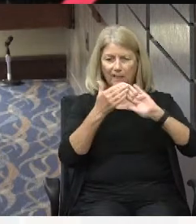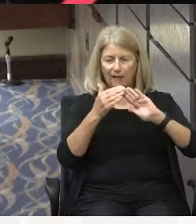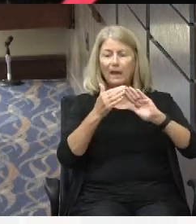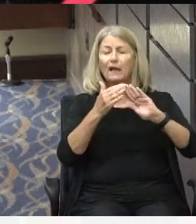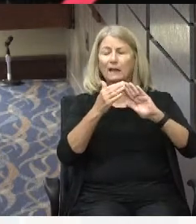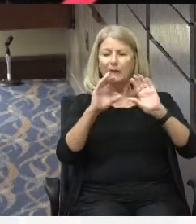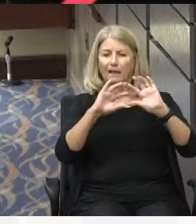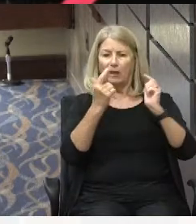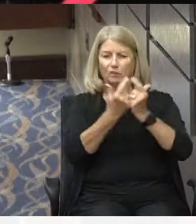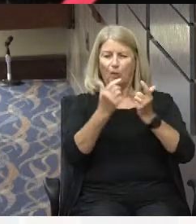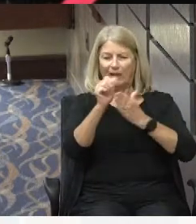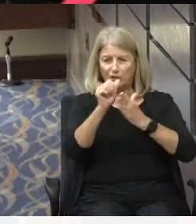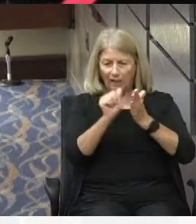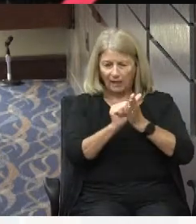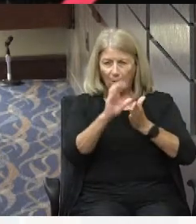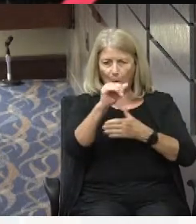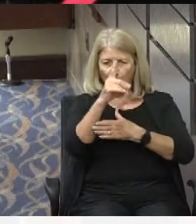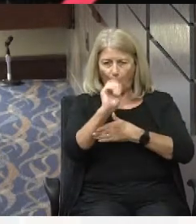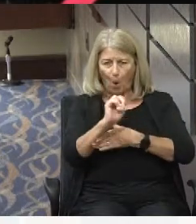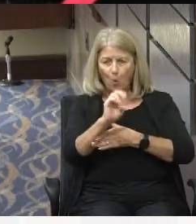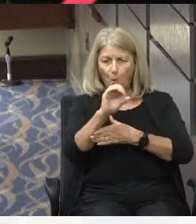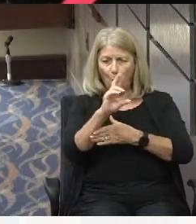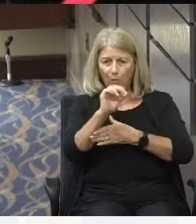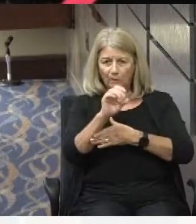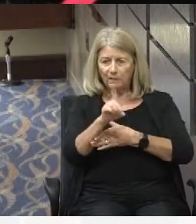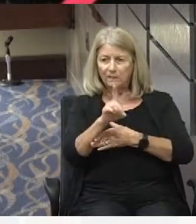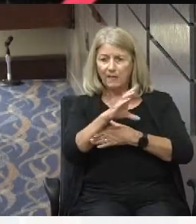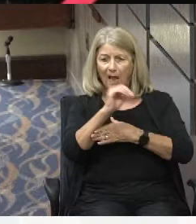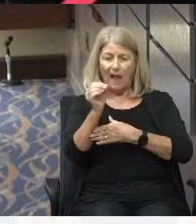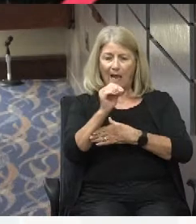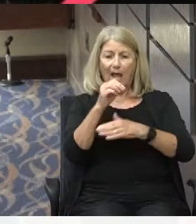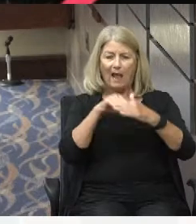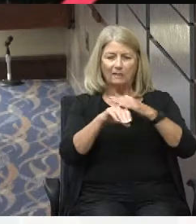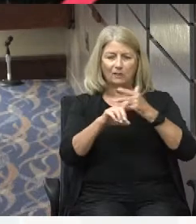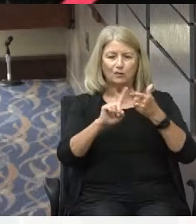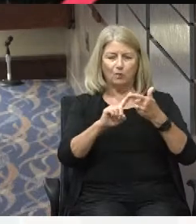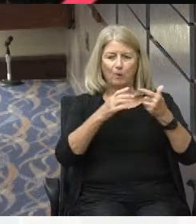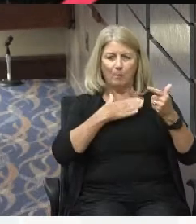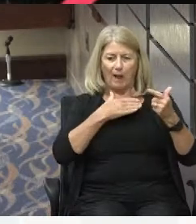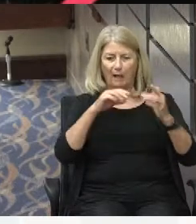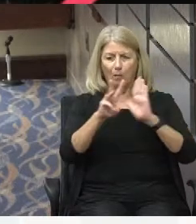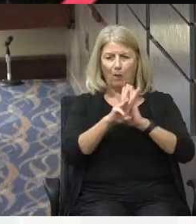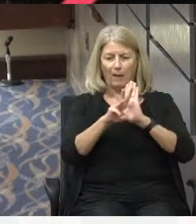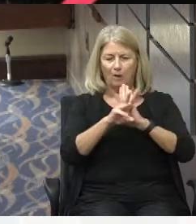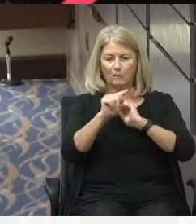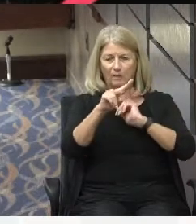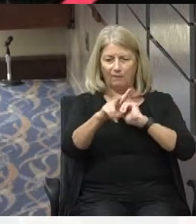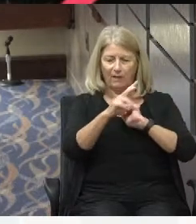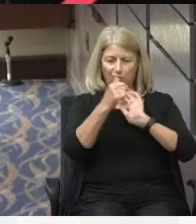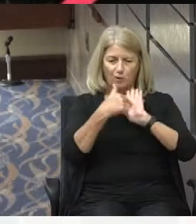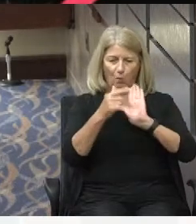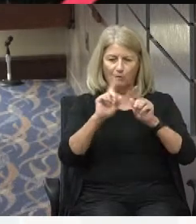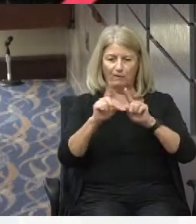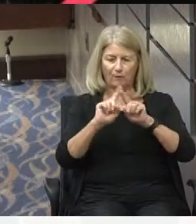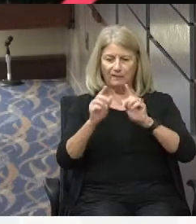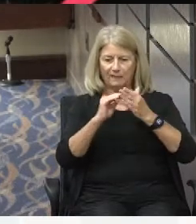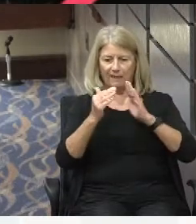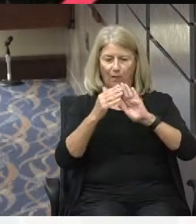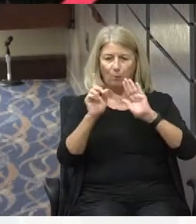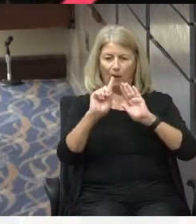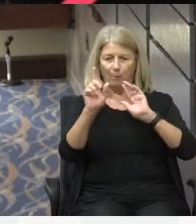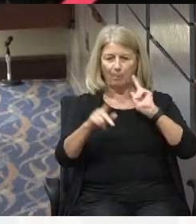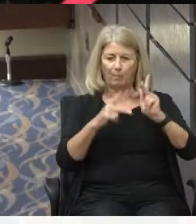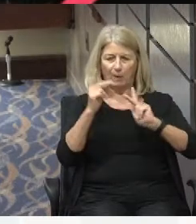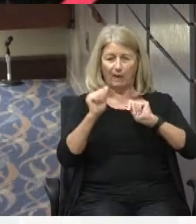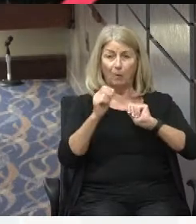our codes and ordinances, access to our My Waco TV, which will show various videos, and also where people can go and watch our